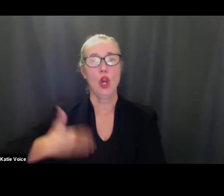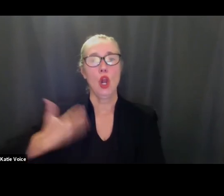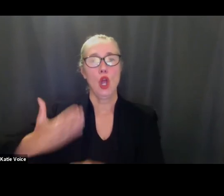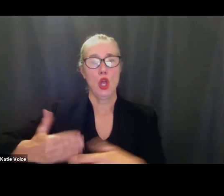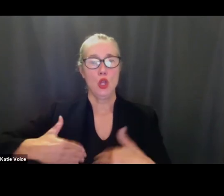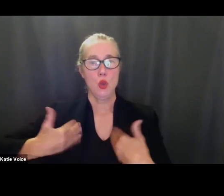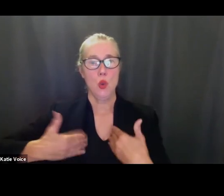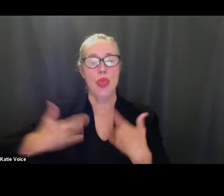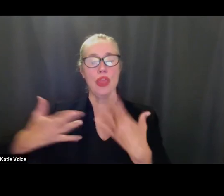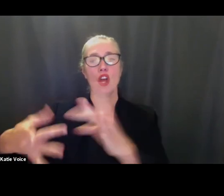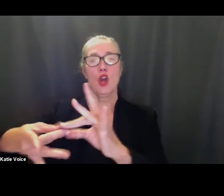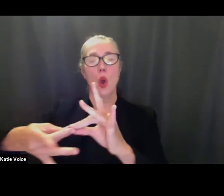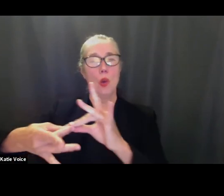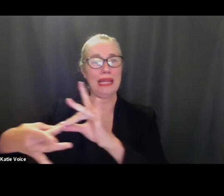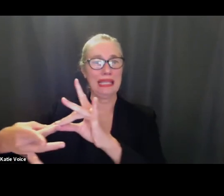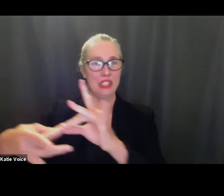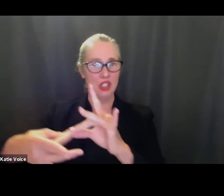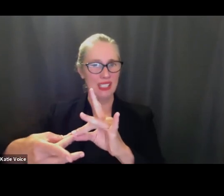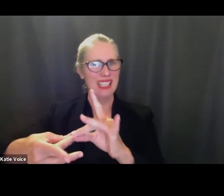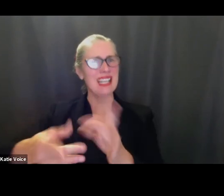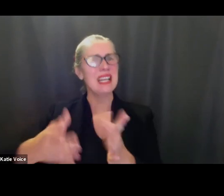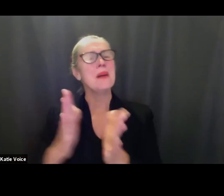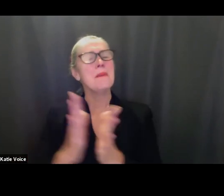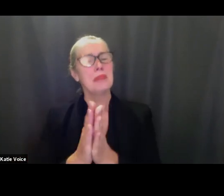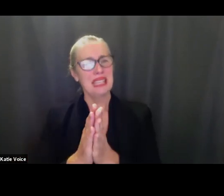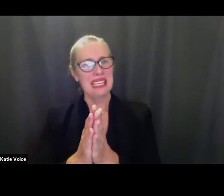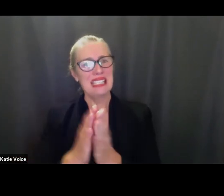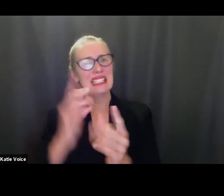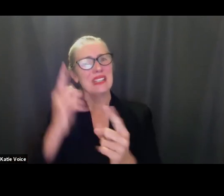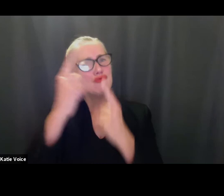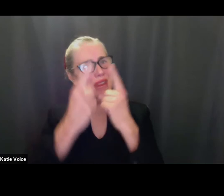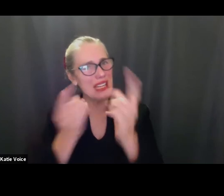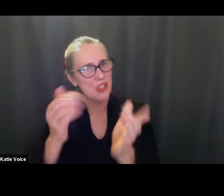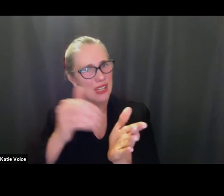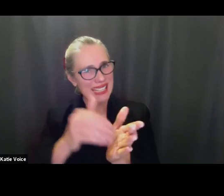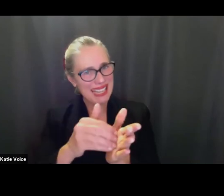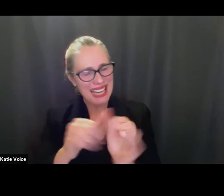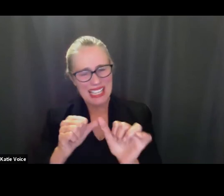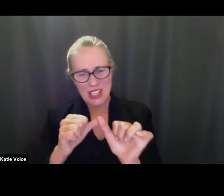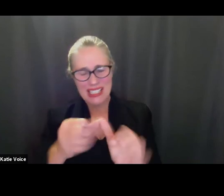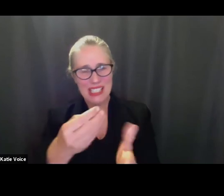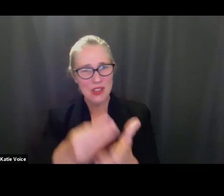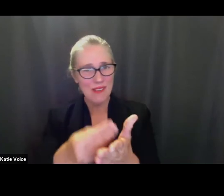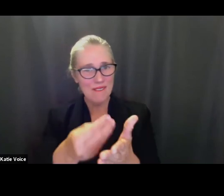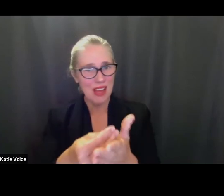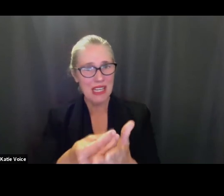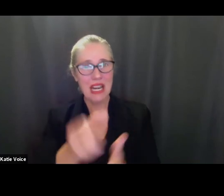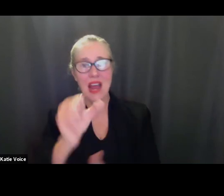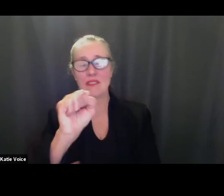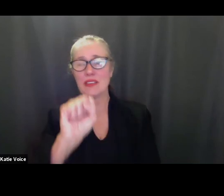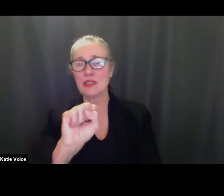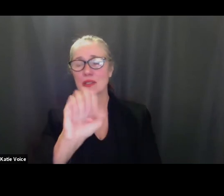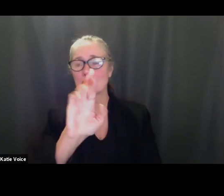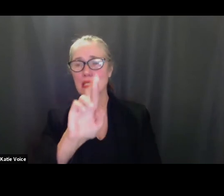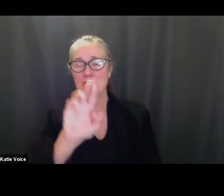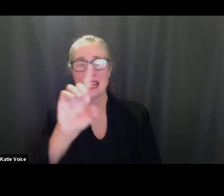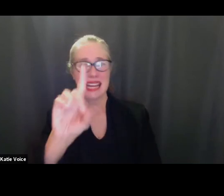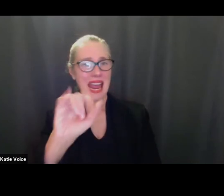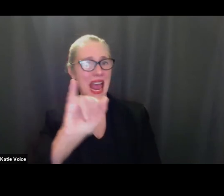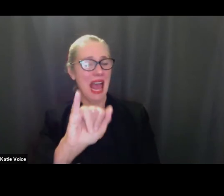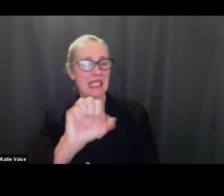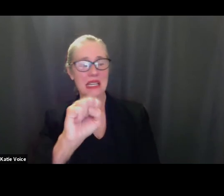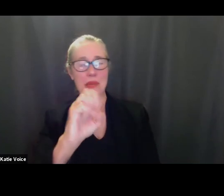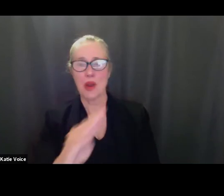asking you to reconsider the continued funding of the school resource deputy at san marcos high to add to the testimonies shared by the youth